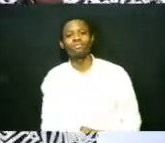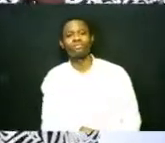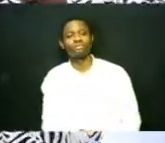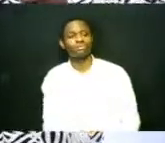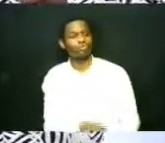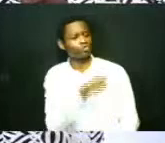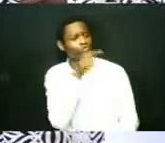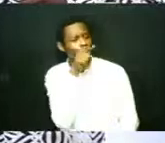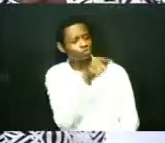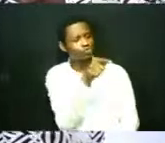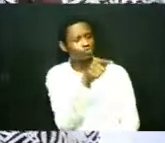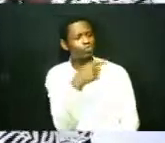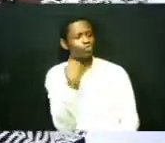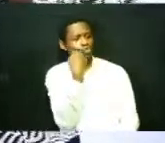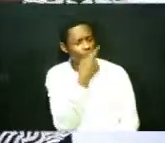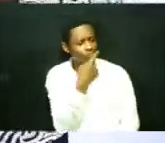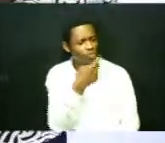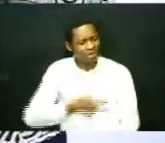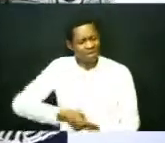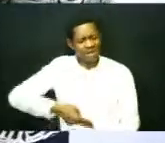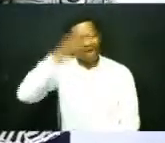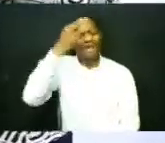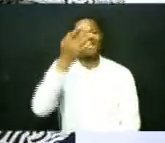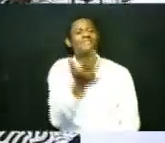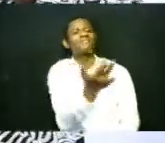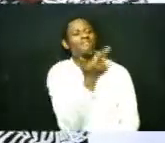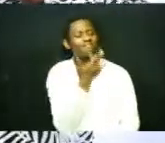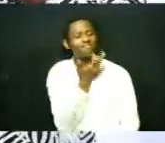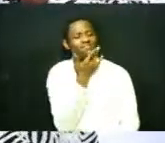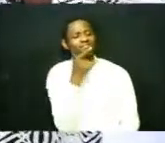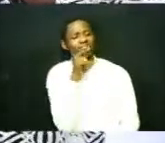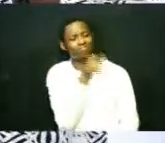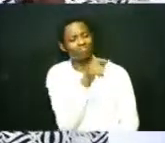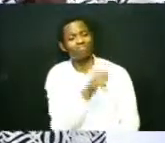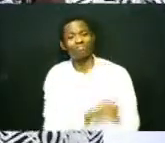you who are highly favored.